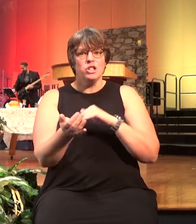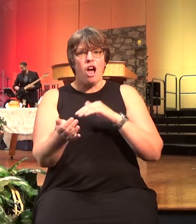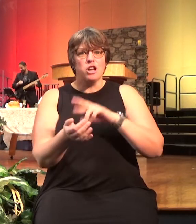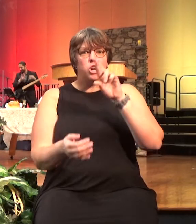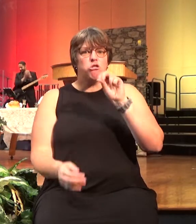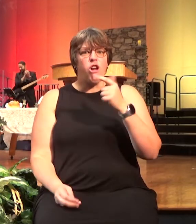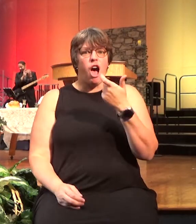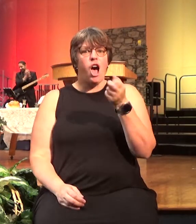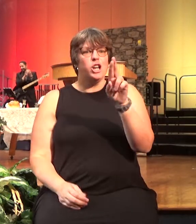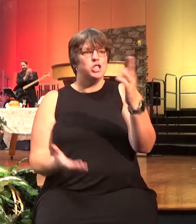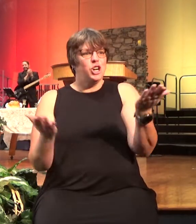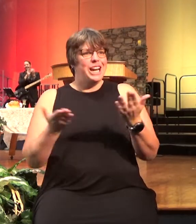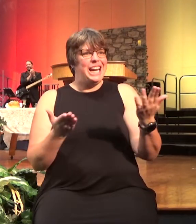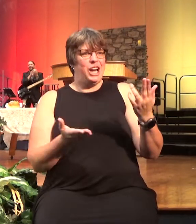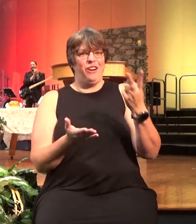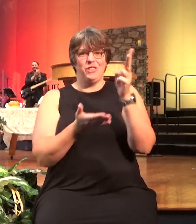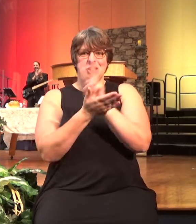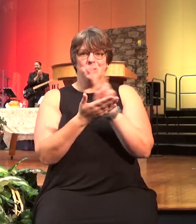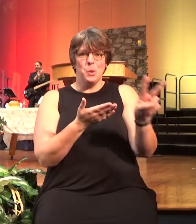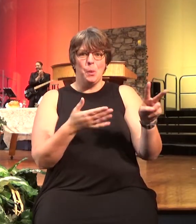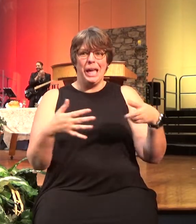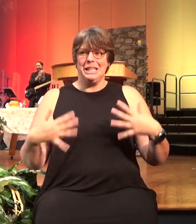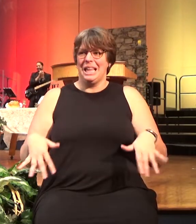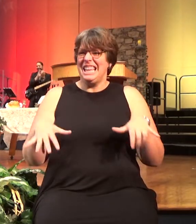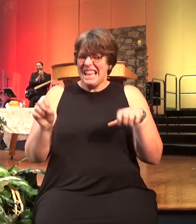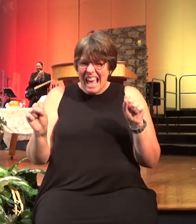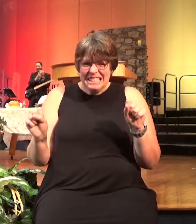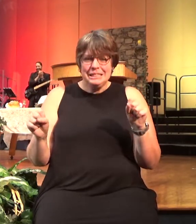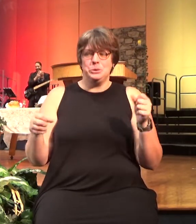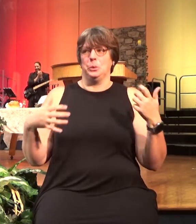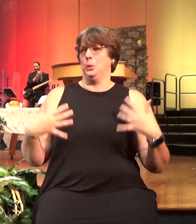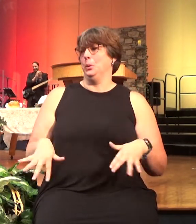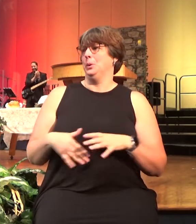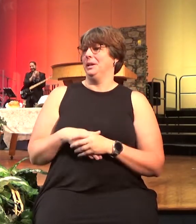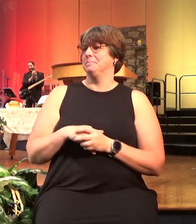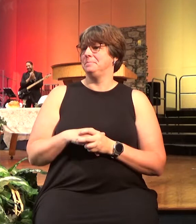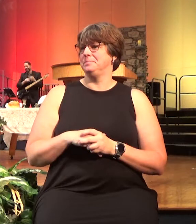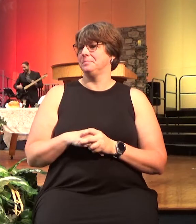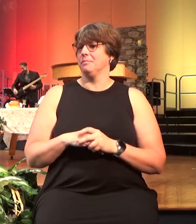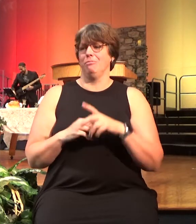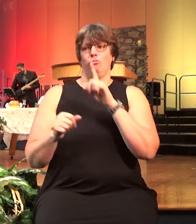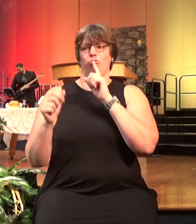one love. We are